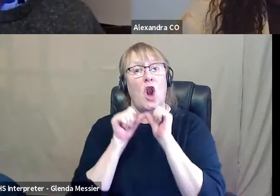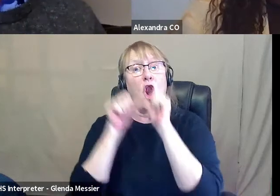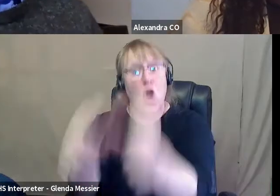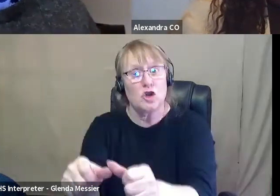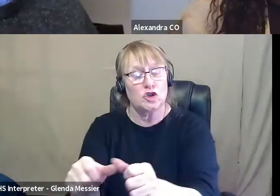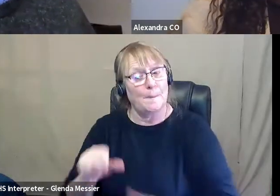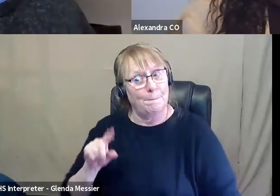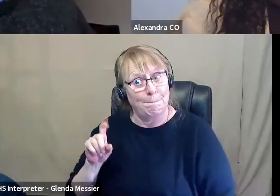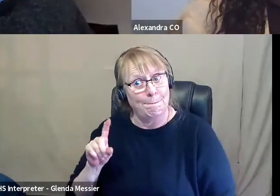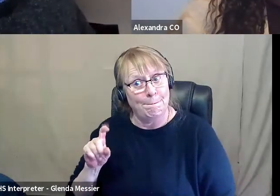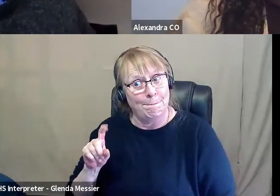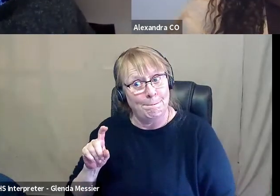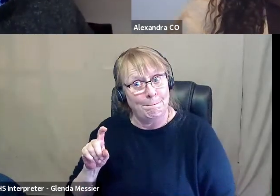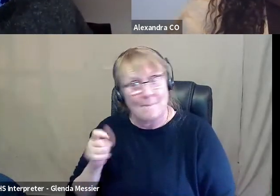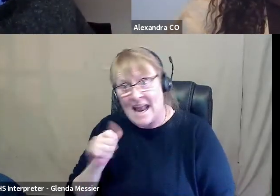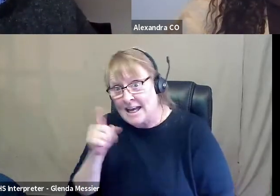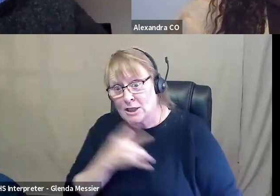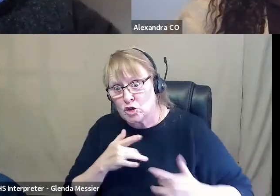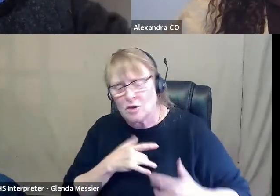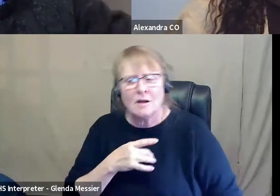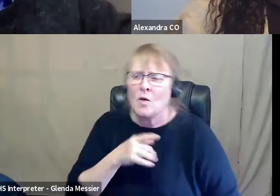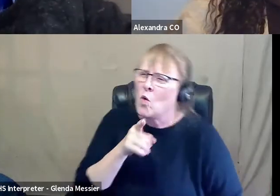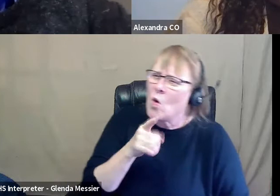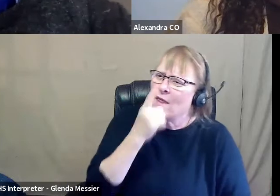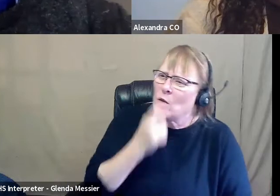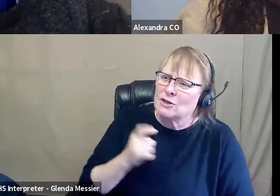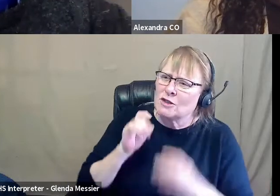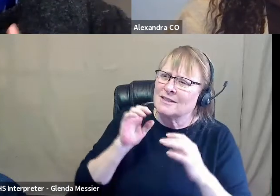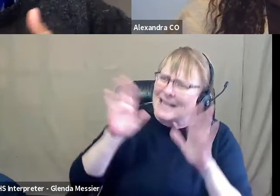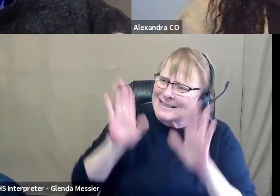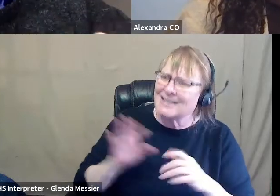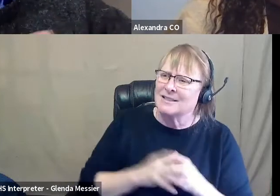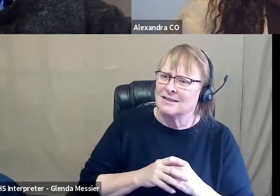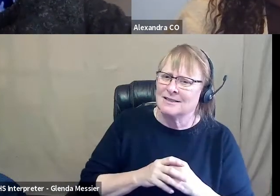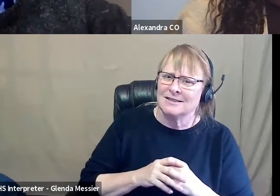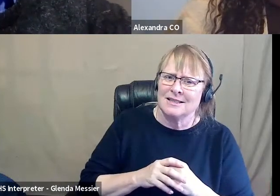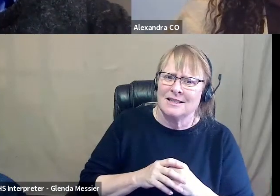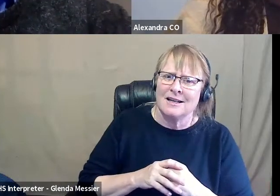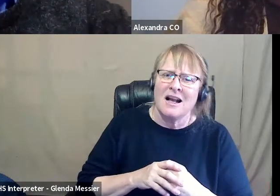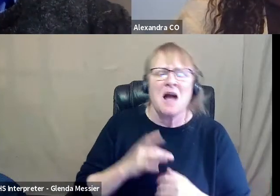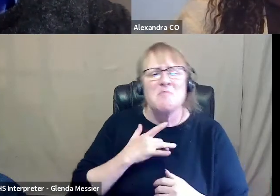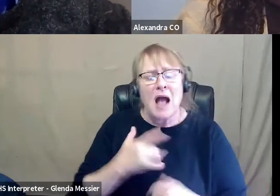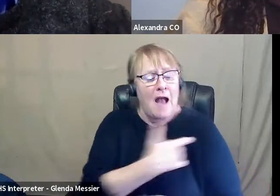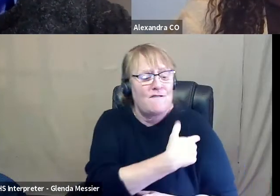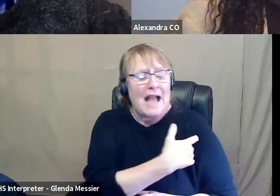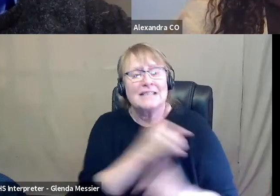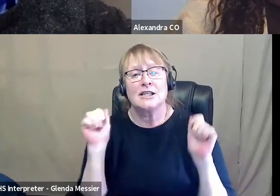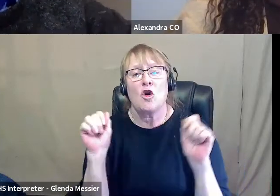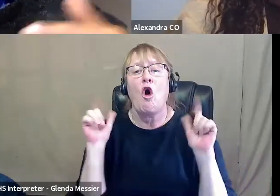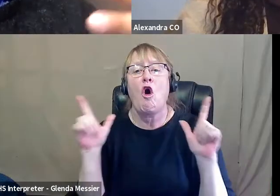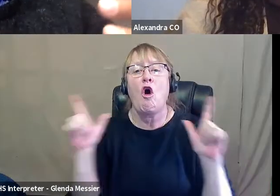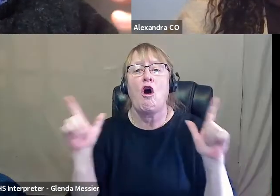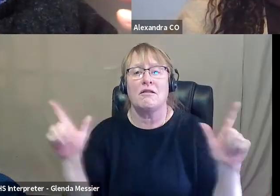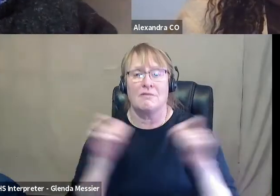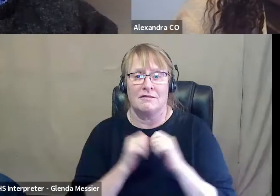The way I answer this question, it's an excellent question, is that with most vaccines, I would say all vaccines, the side effects we see with vaccines